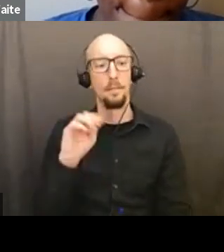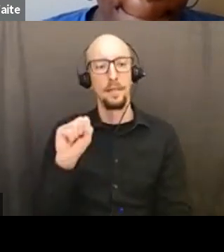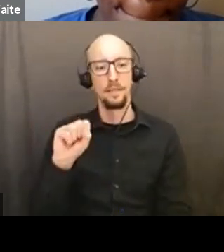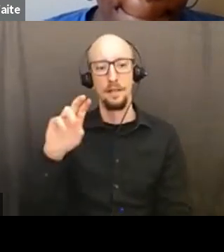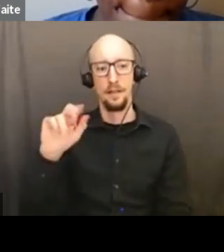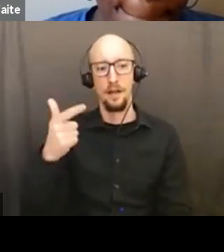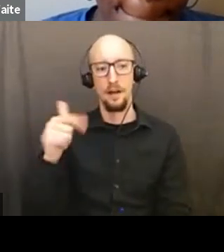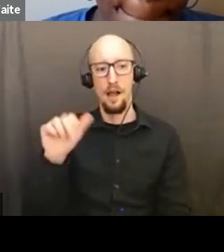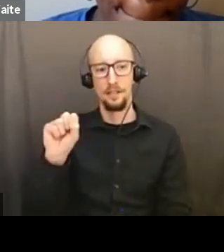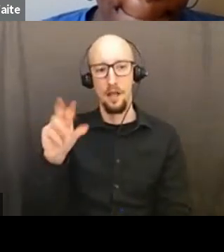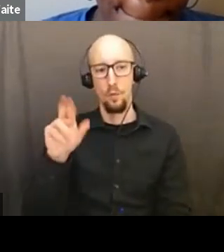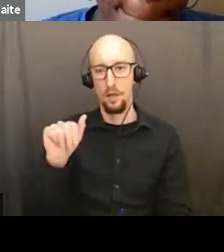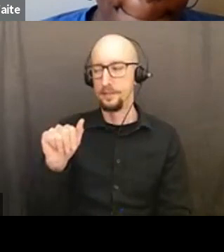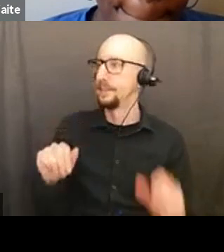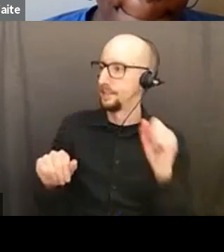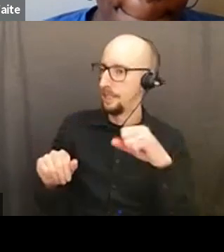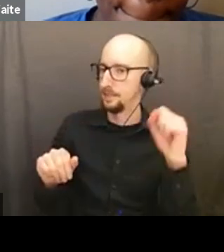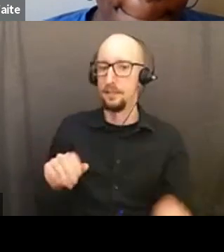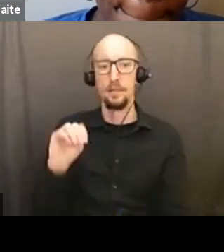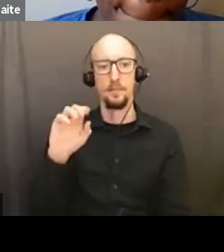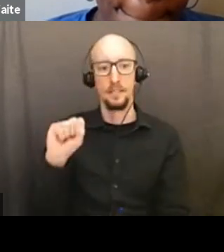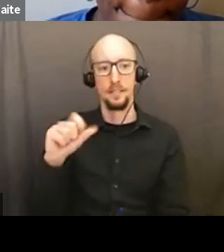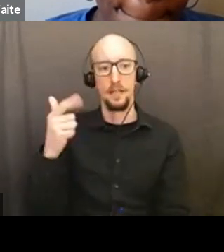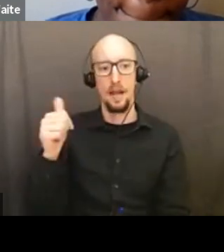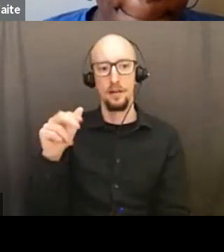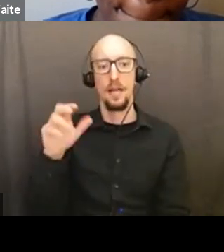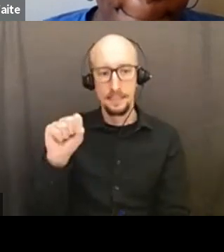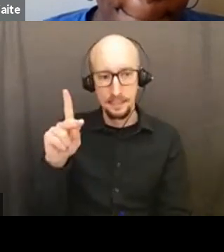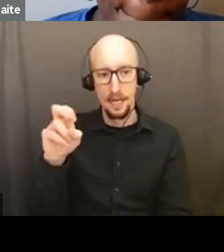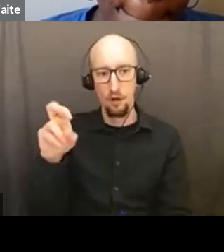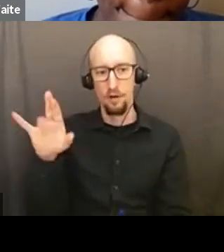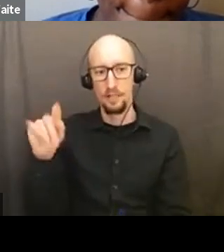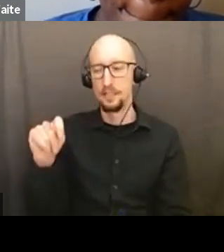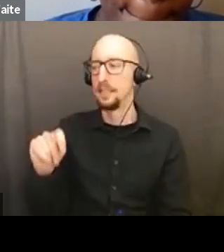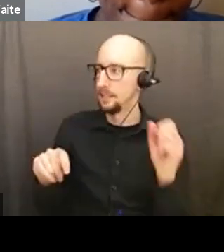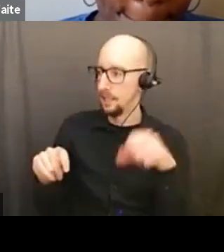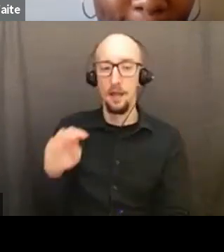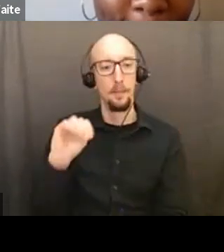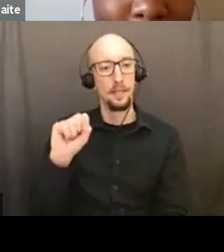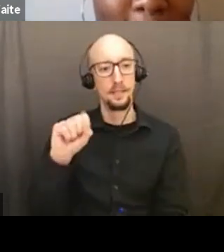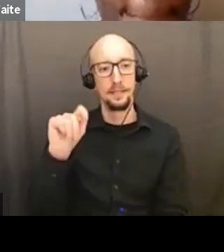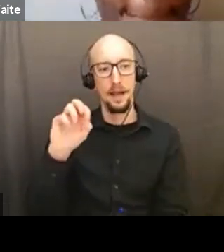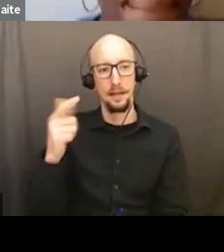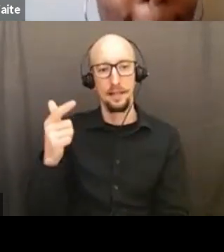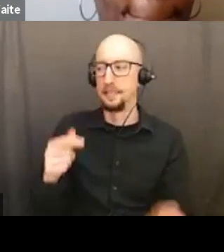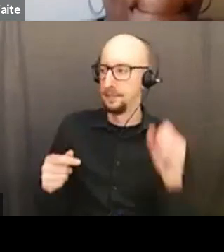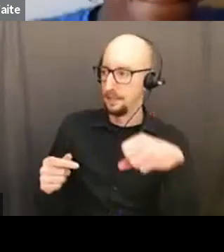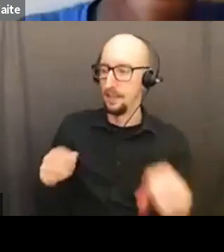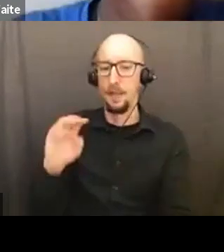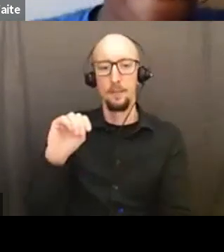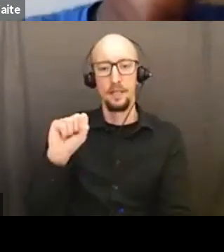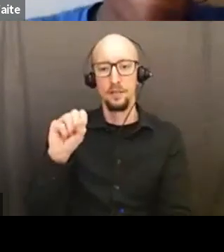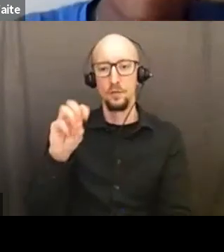Nagasawa, Yes. Ms. Garrett, Yes. Ms. Tang, Yes. Ms.